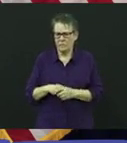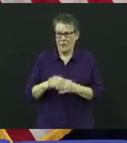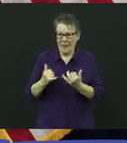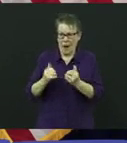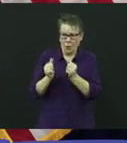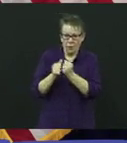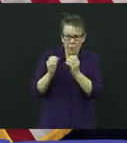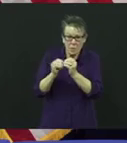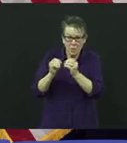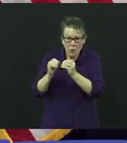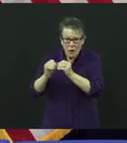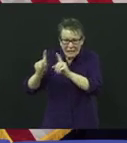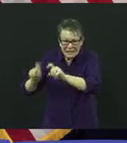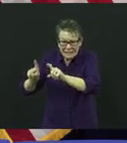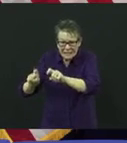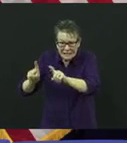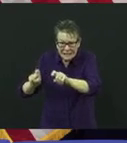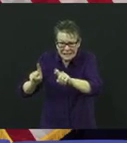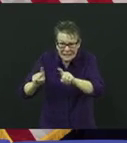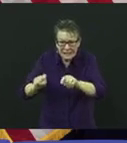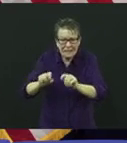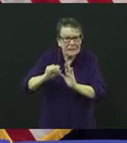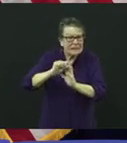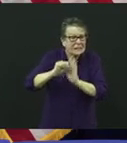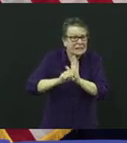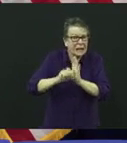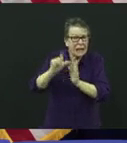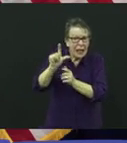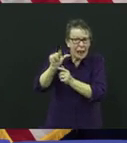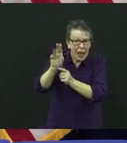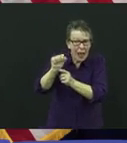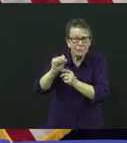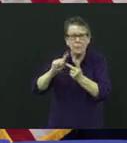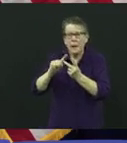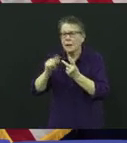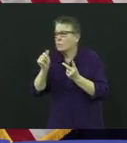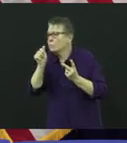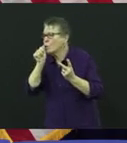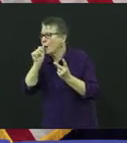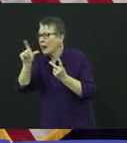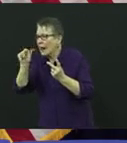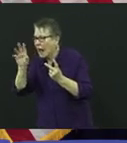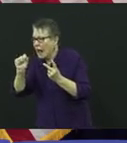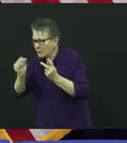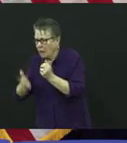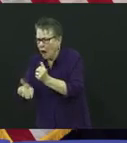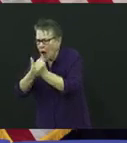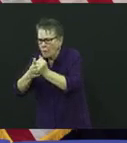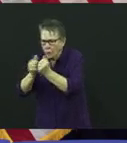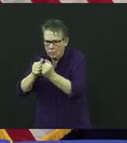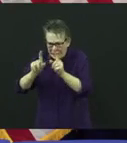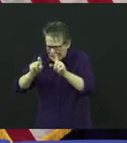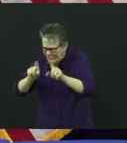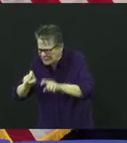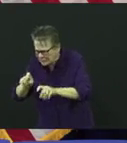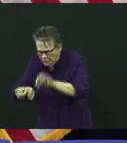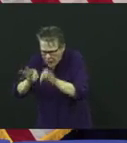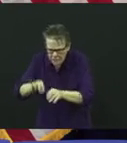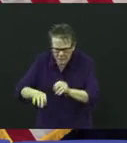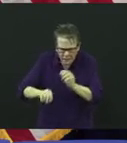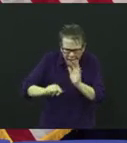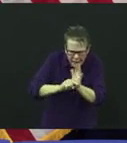and ability to process these tests. These numbers are vital. While they are sobering on the one hand, these positive test